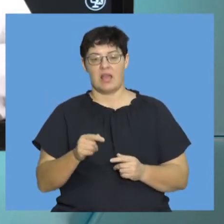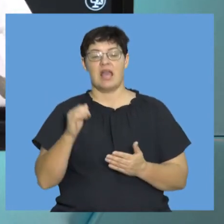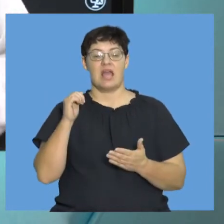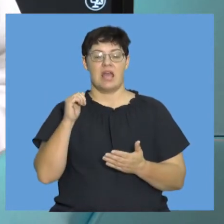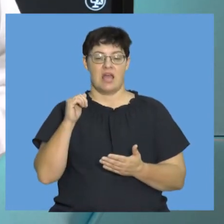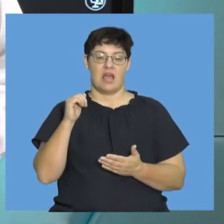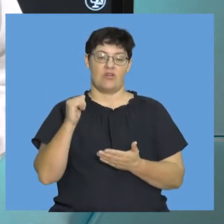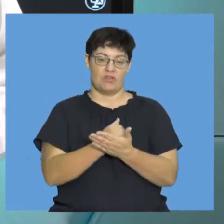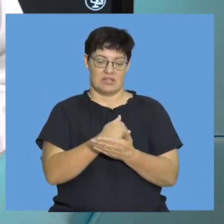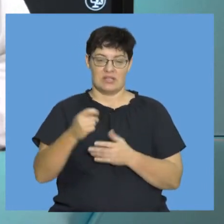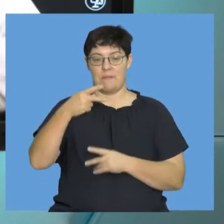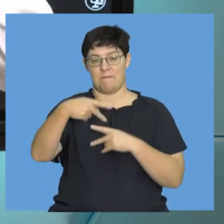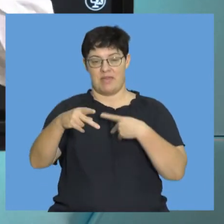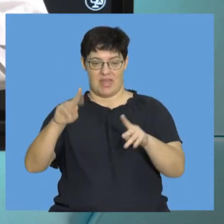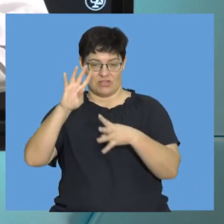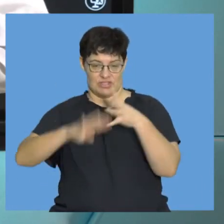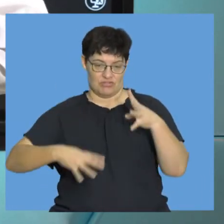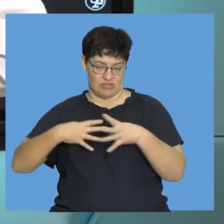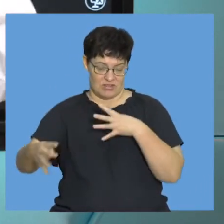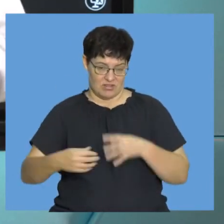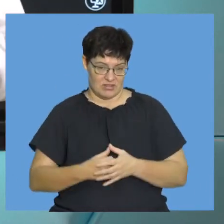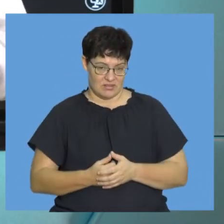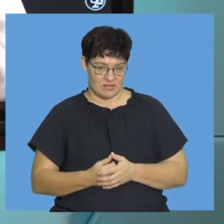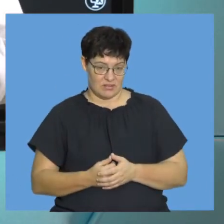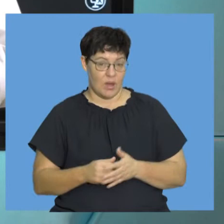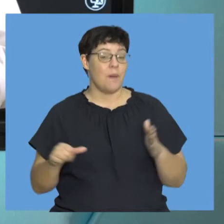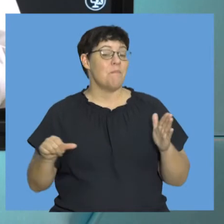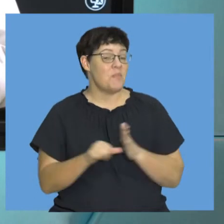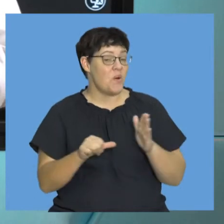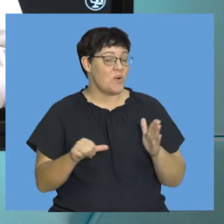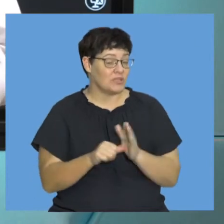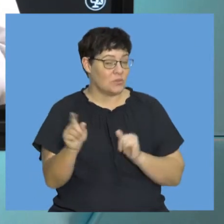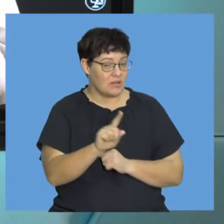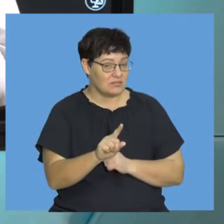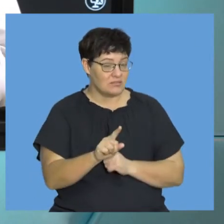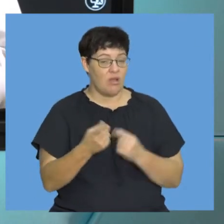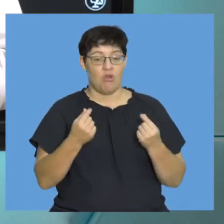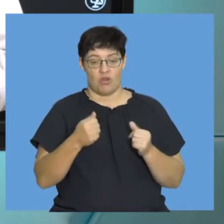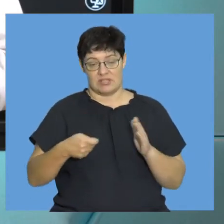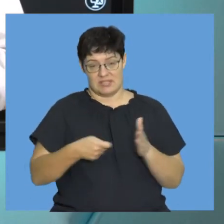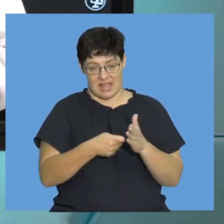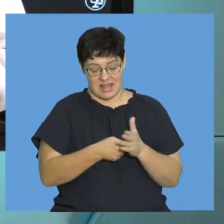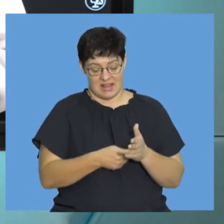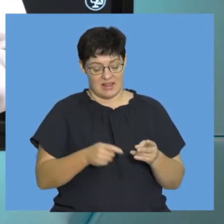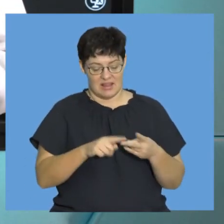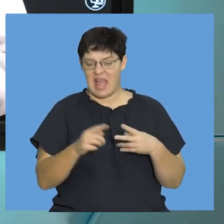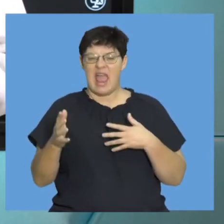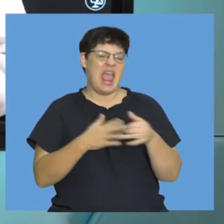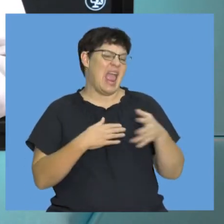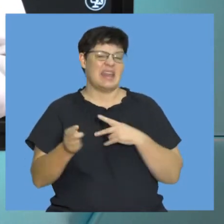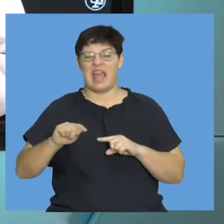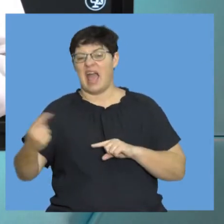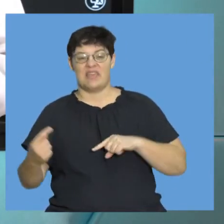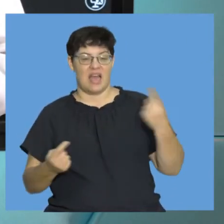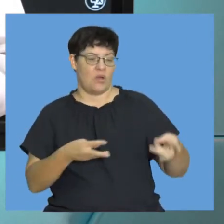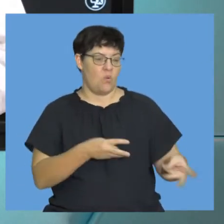payment schedule. Most important, cost of sales and any other ways in which stock has